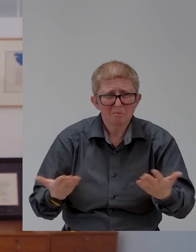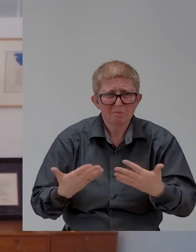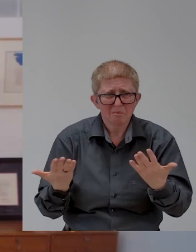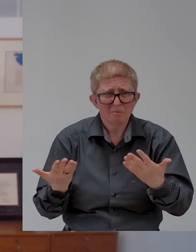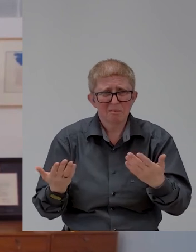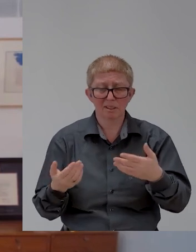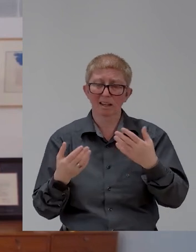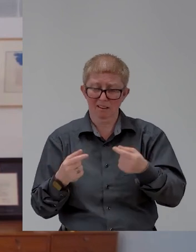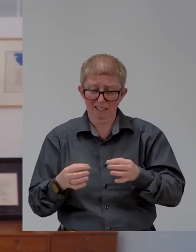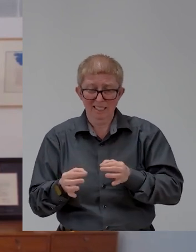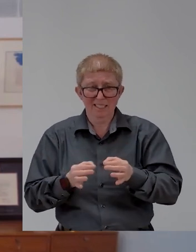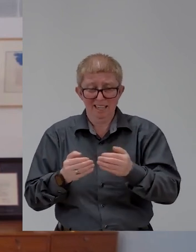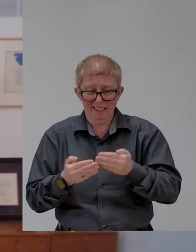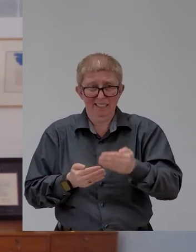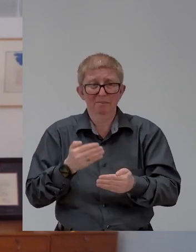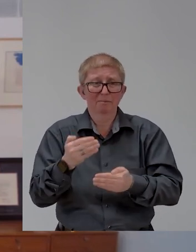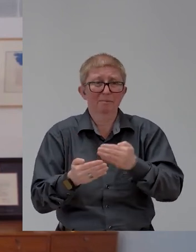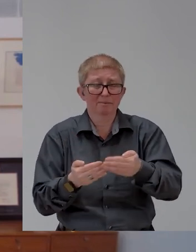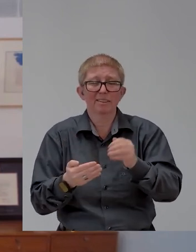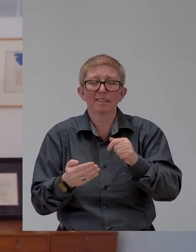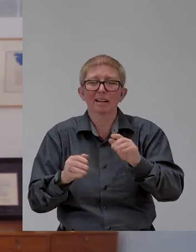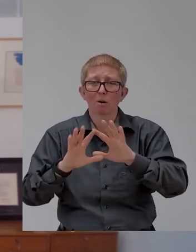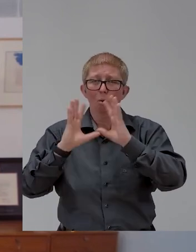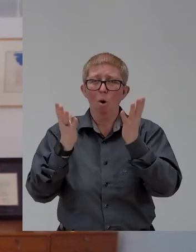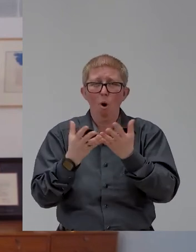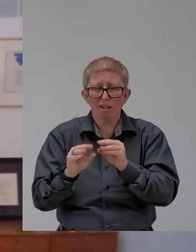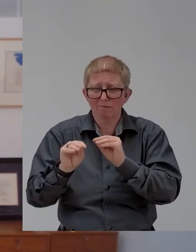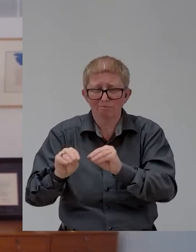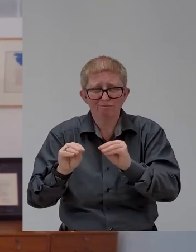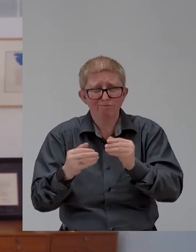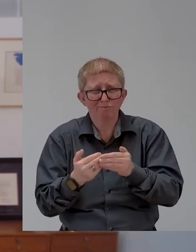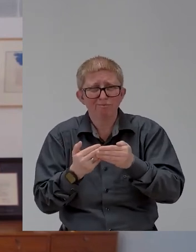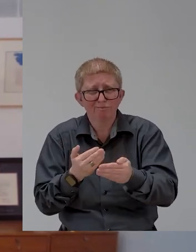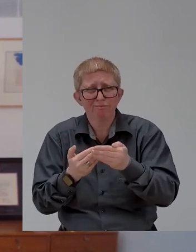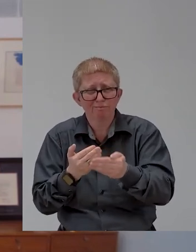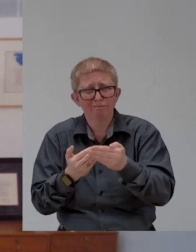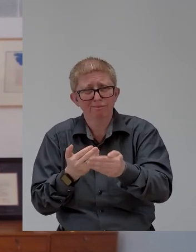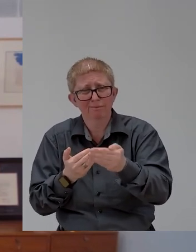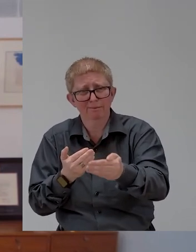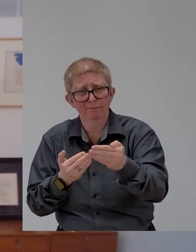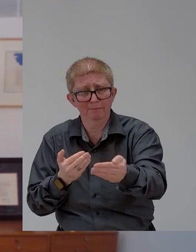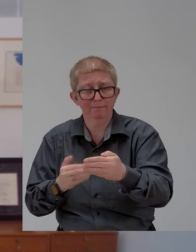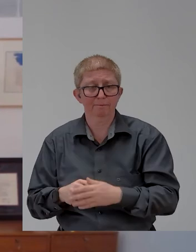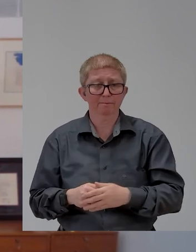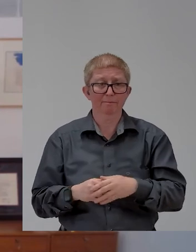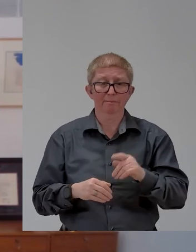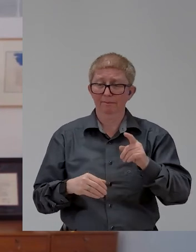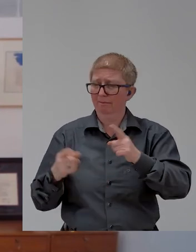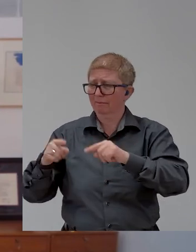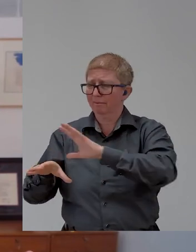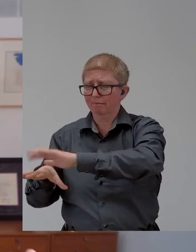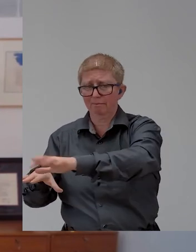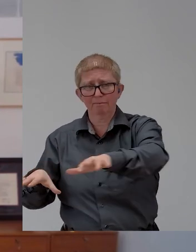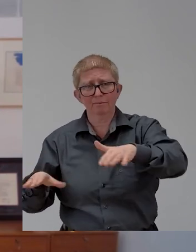you know, if you want to talk about different types of communities, we have maybe some communities where